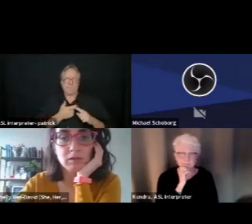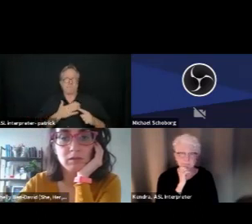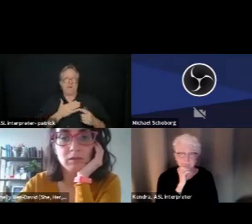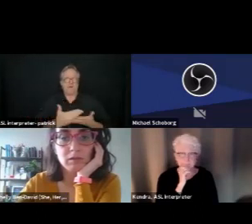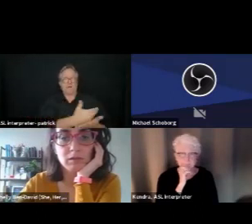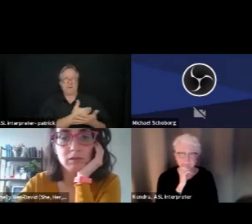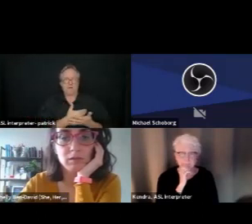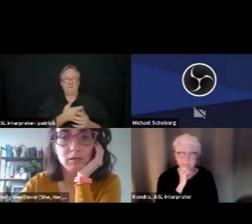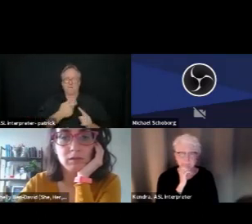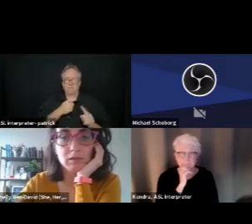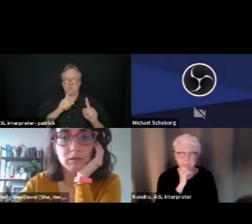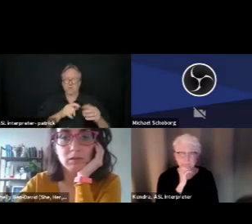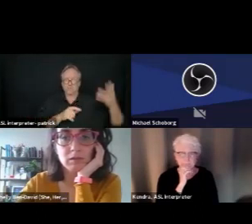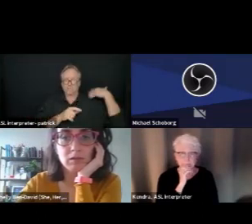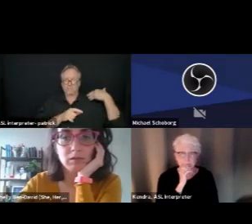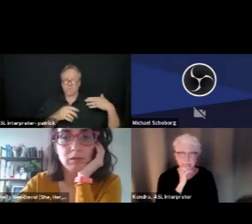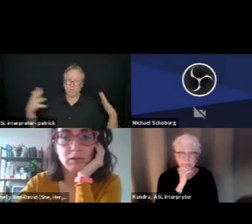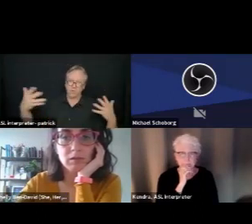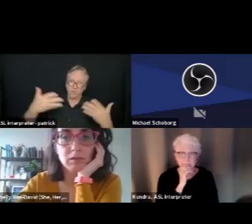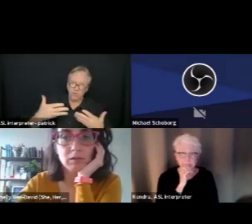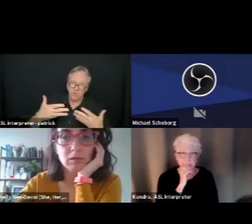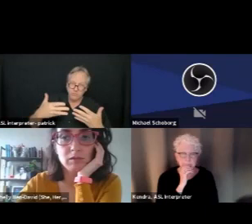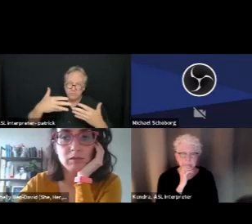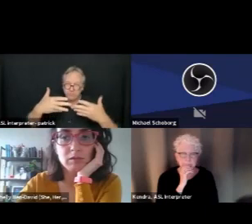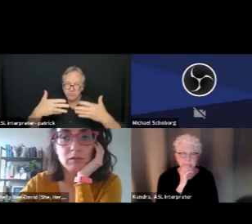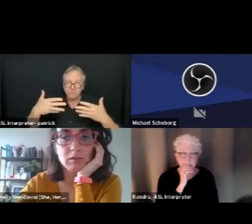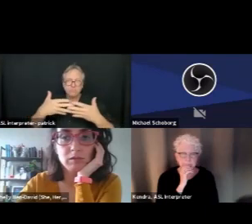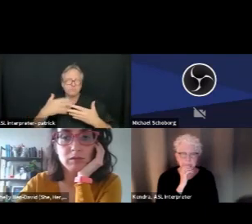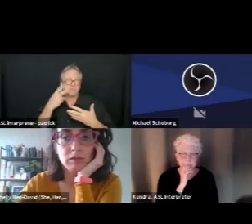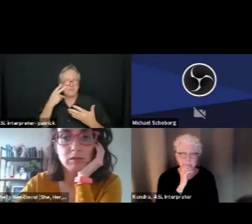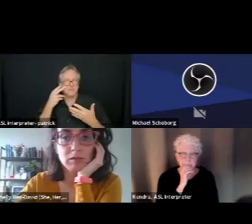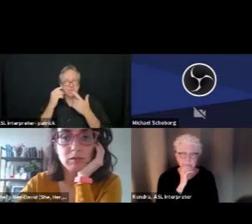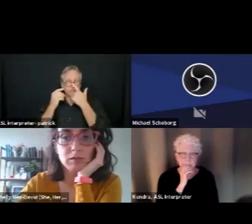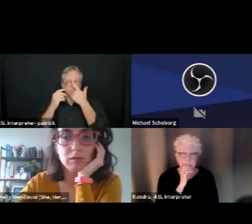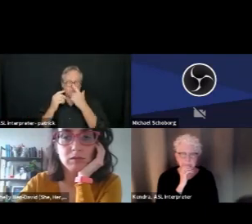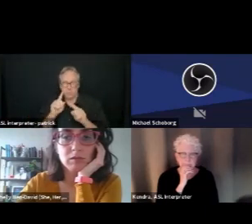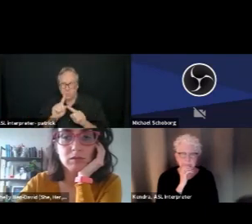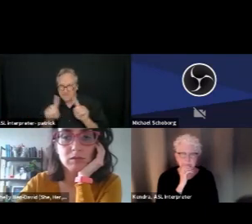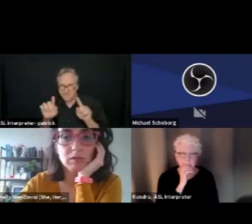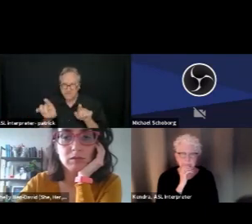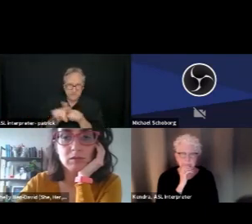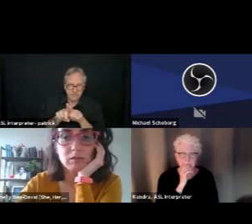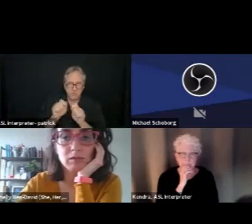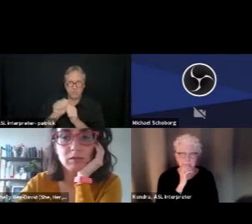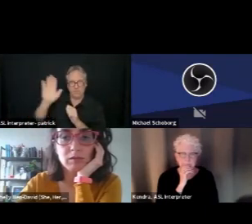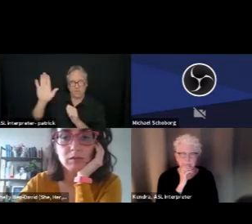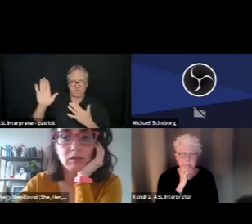those earlier questionnaires with this data to see what some of the differences and similarities are in the data.